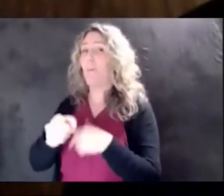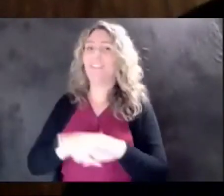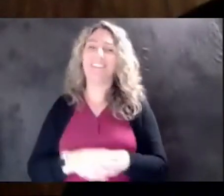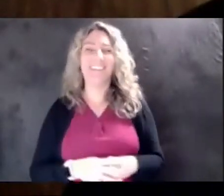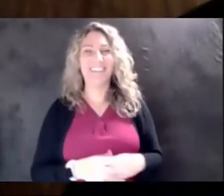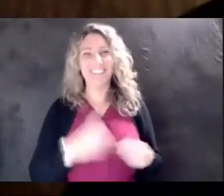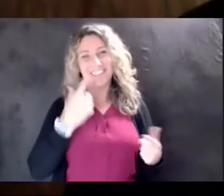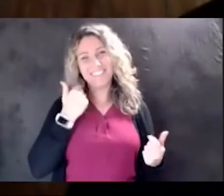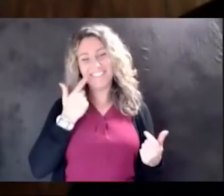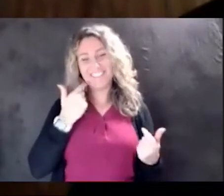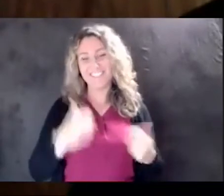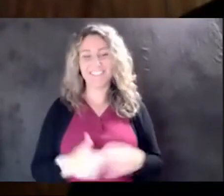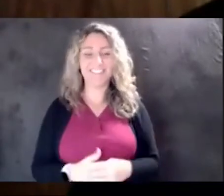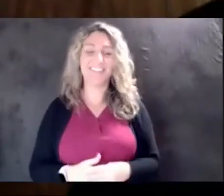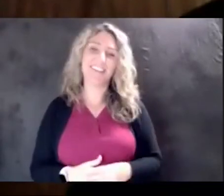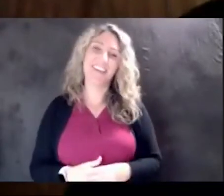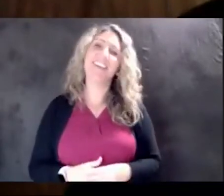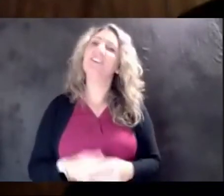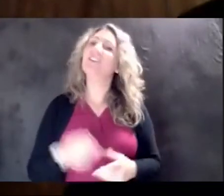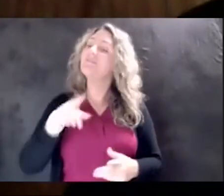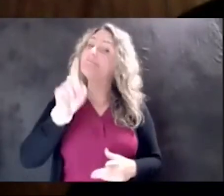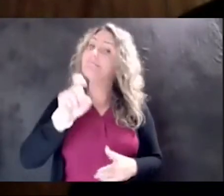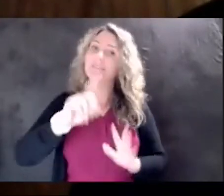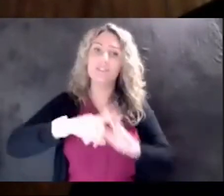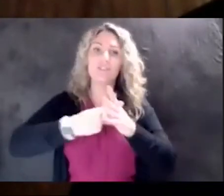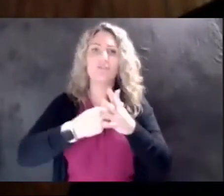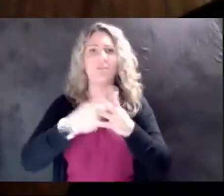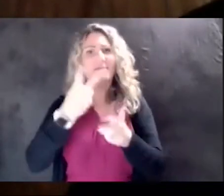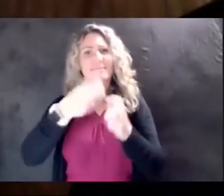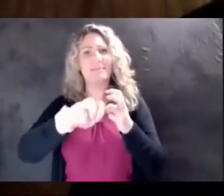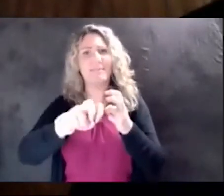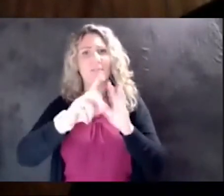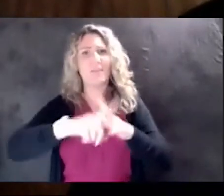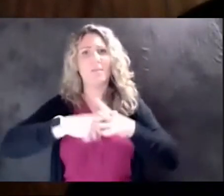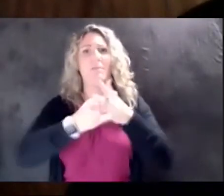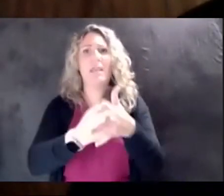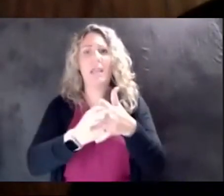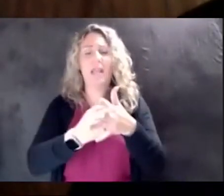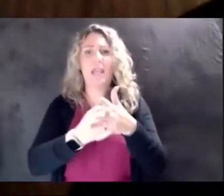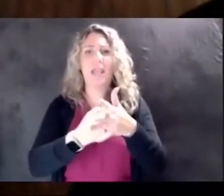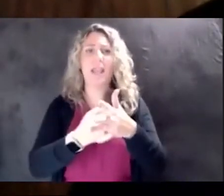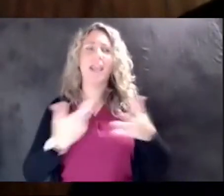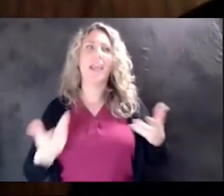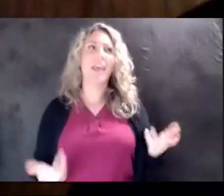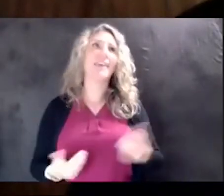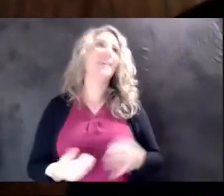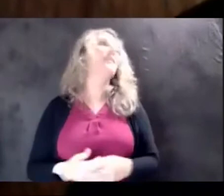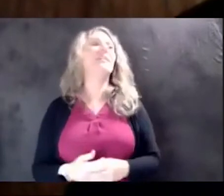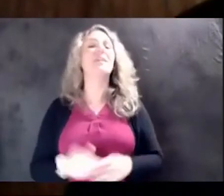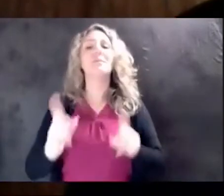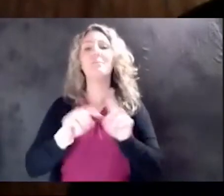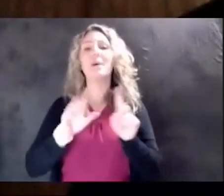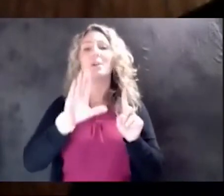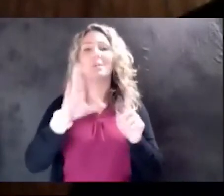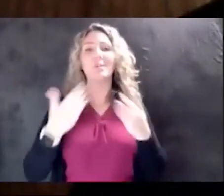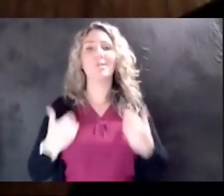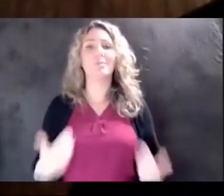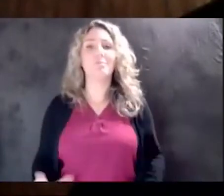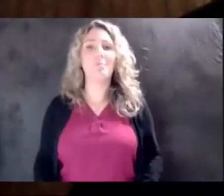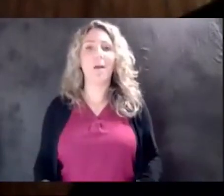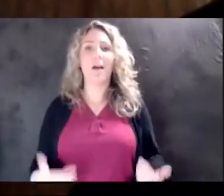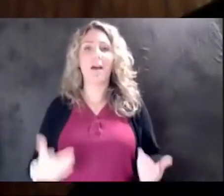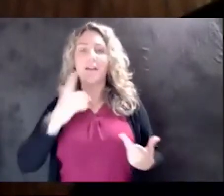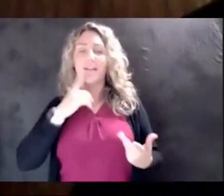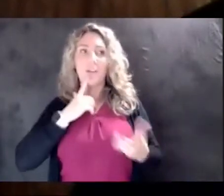you just need to start. It's difficult at the beginning, but your body, it